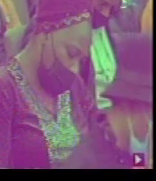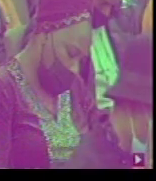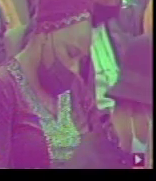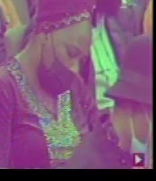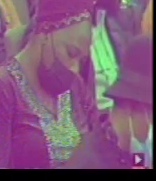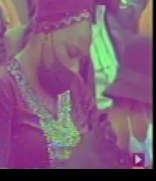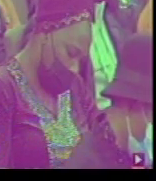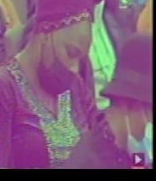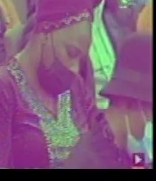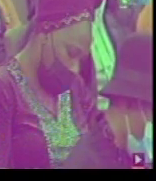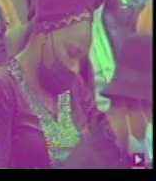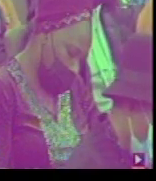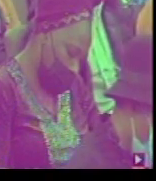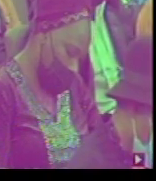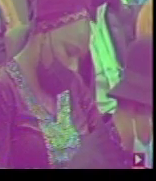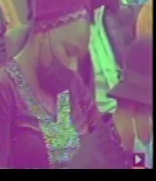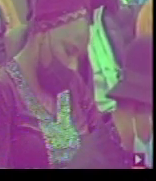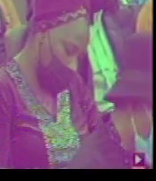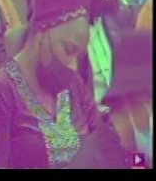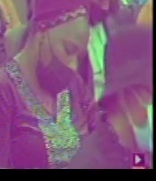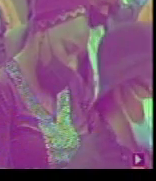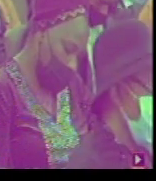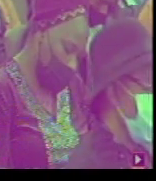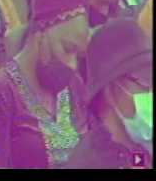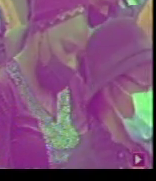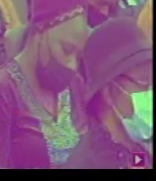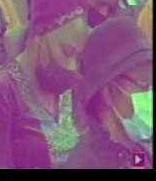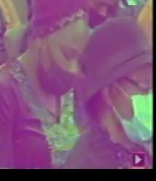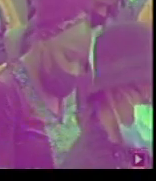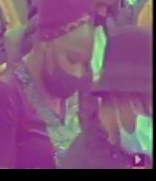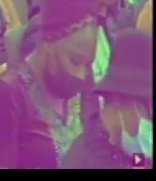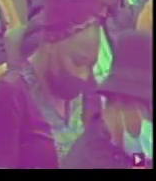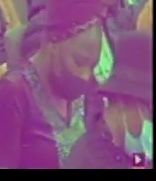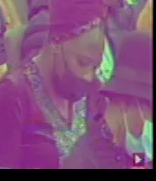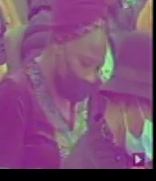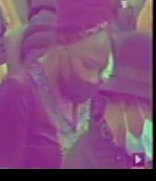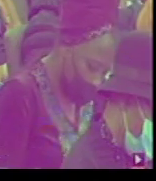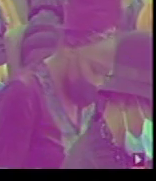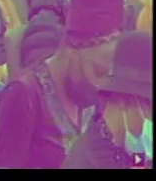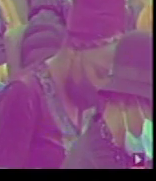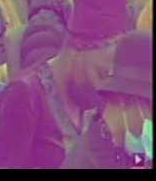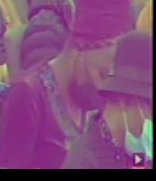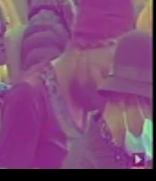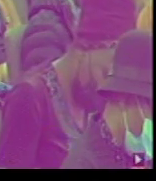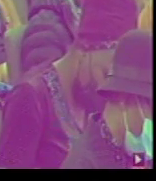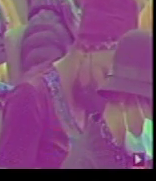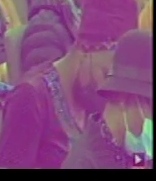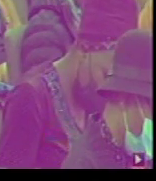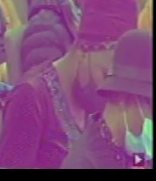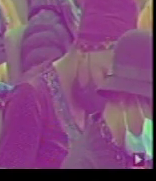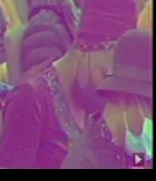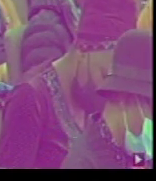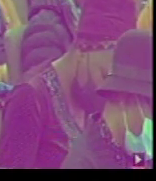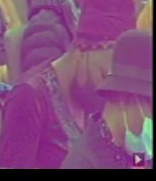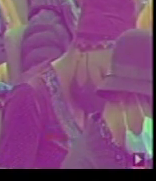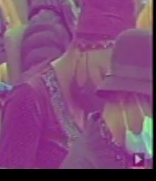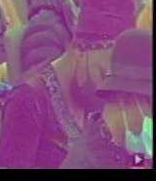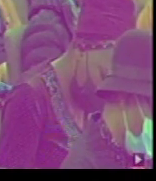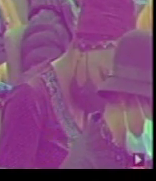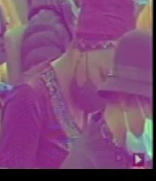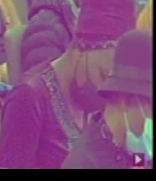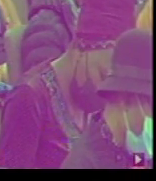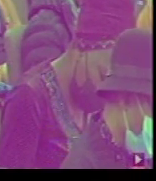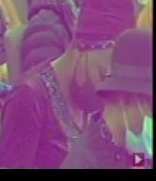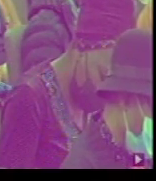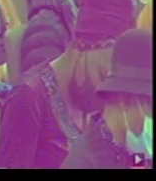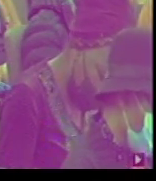bring forth the old because of the new. Then it says, I will set my tabernacle among